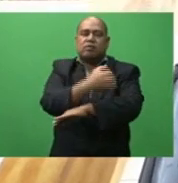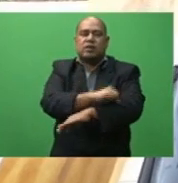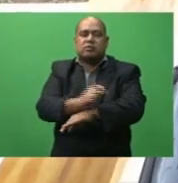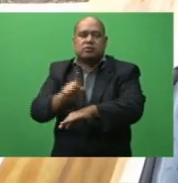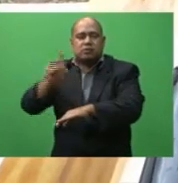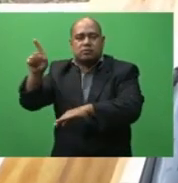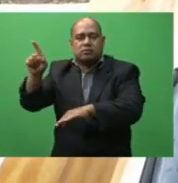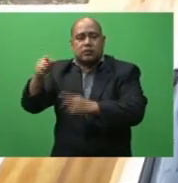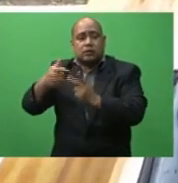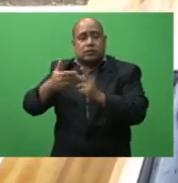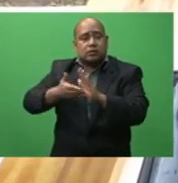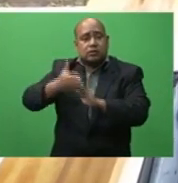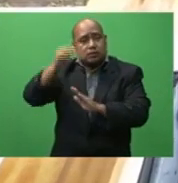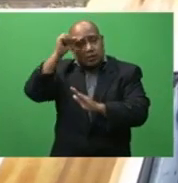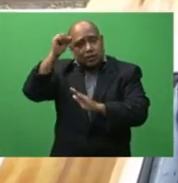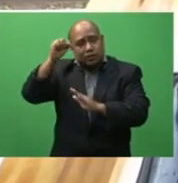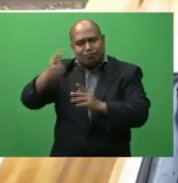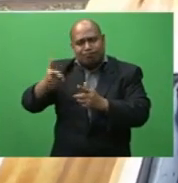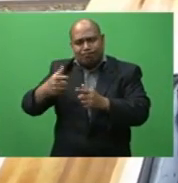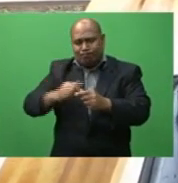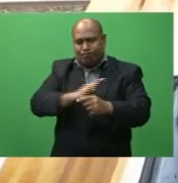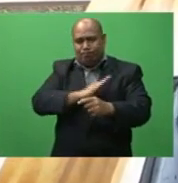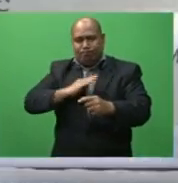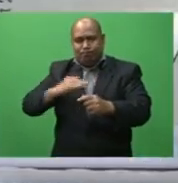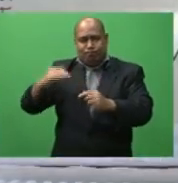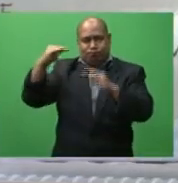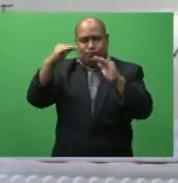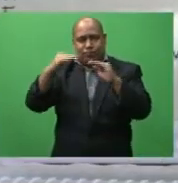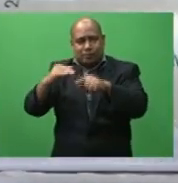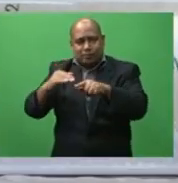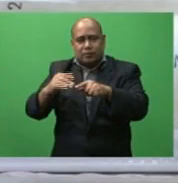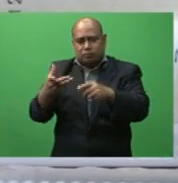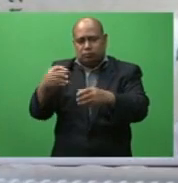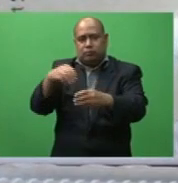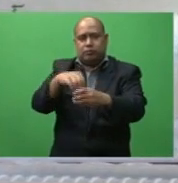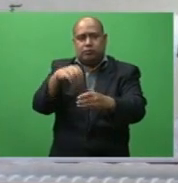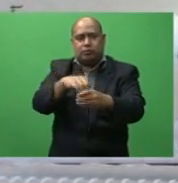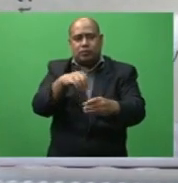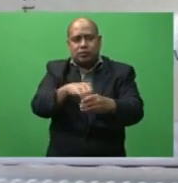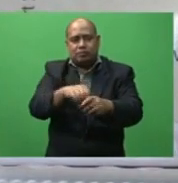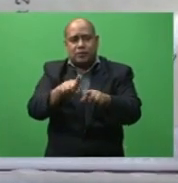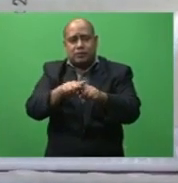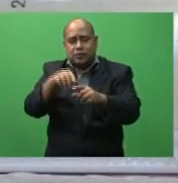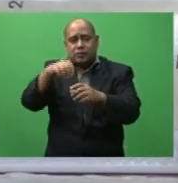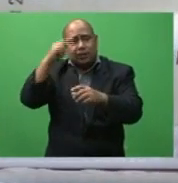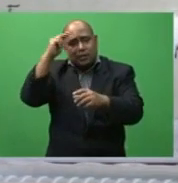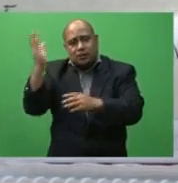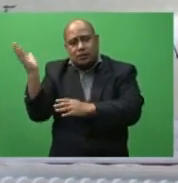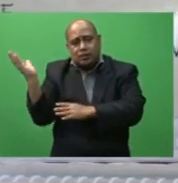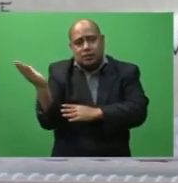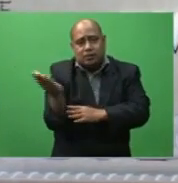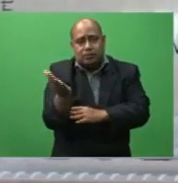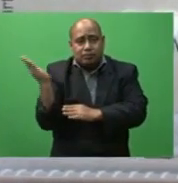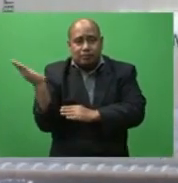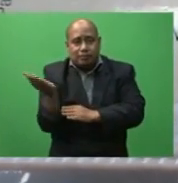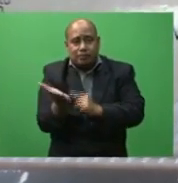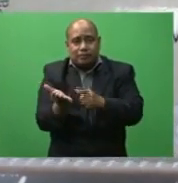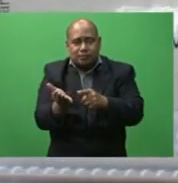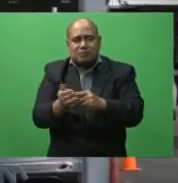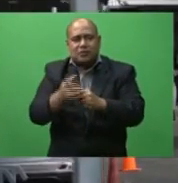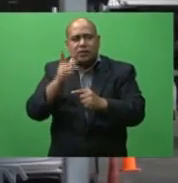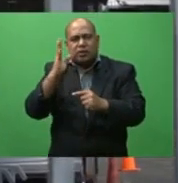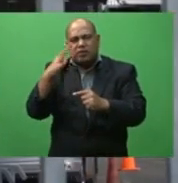management staff. A majority of those terminated are the national airline's cabin crew, an estimated 400